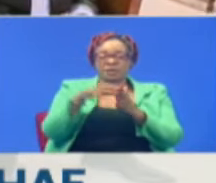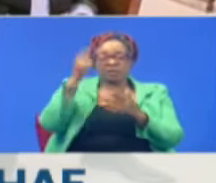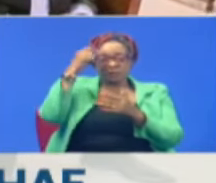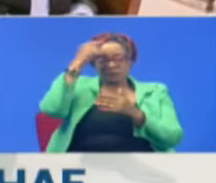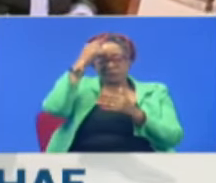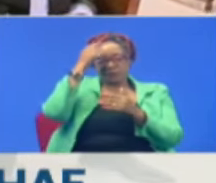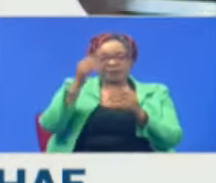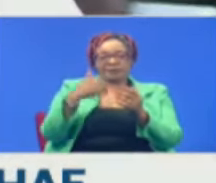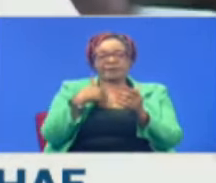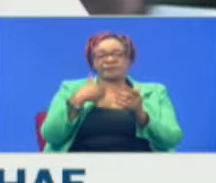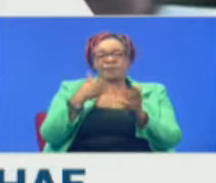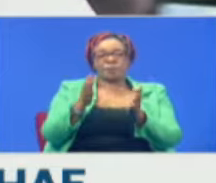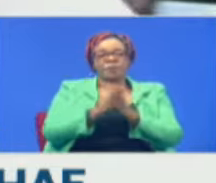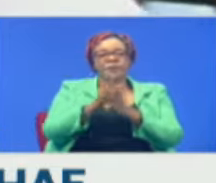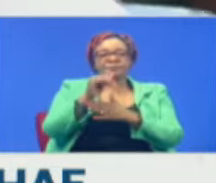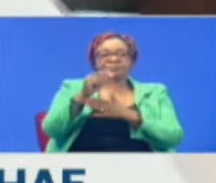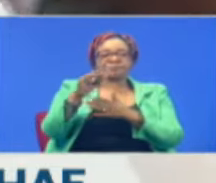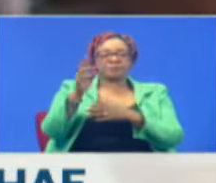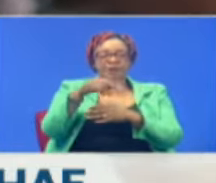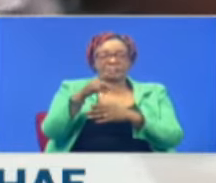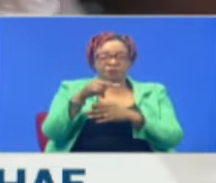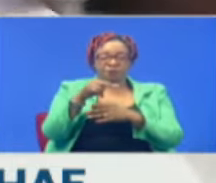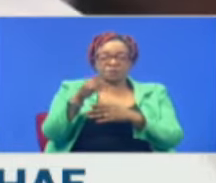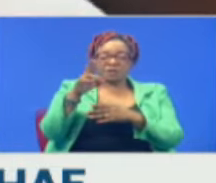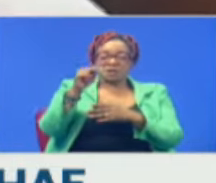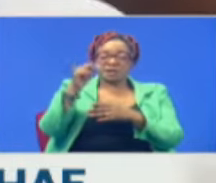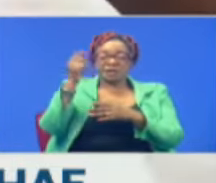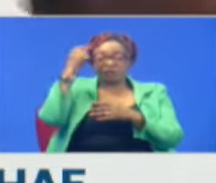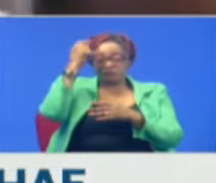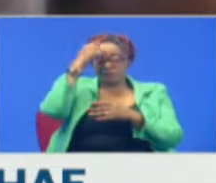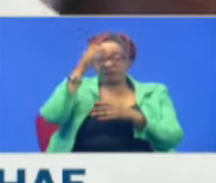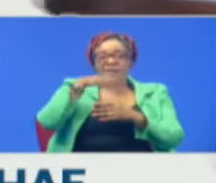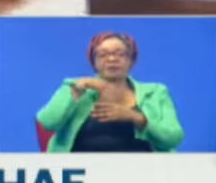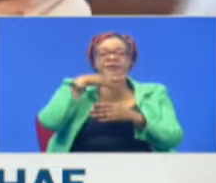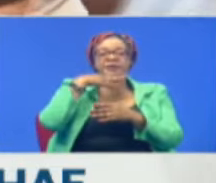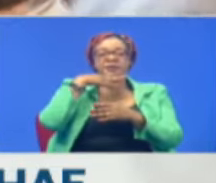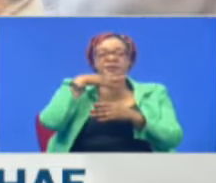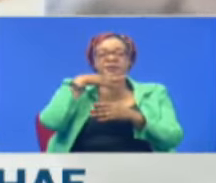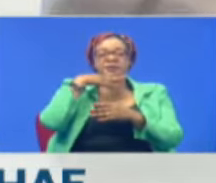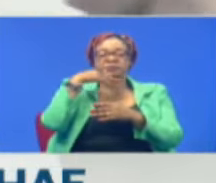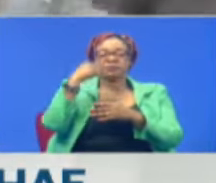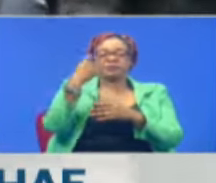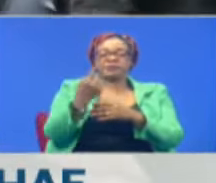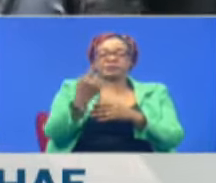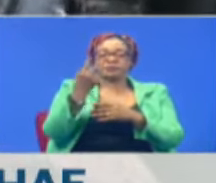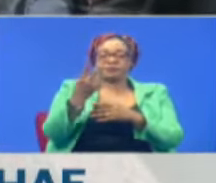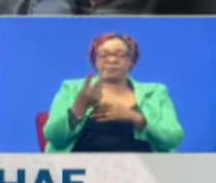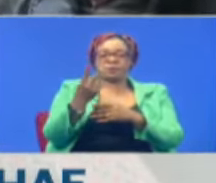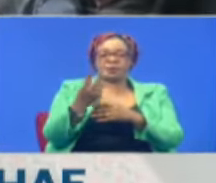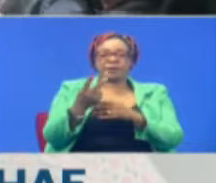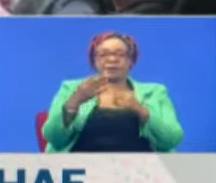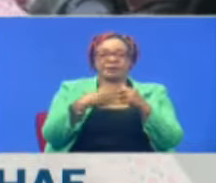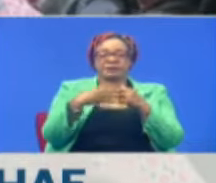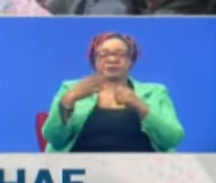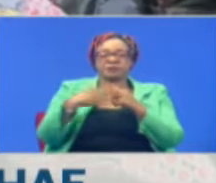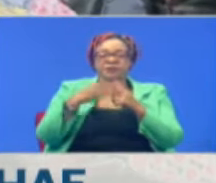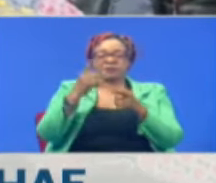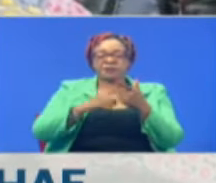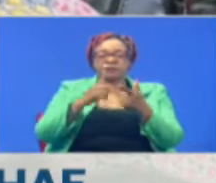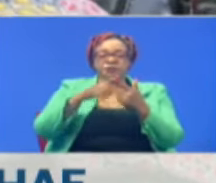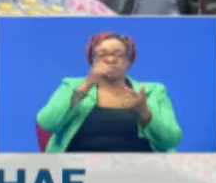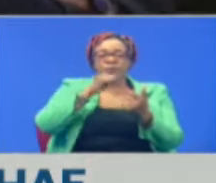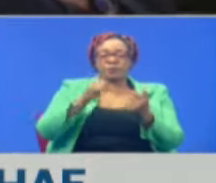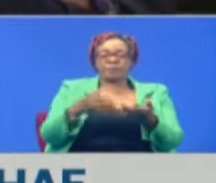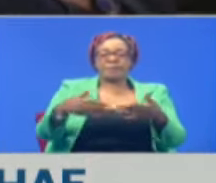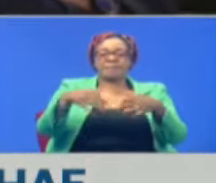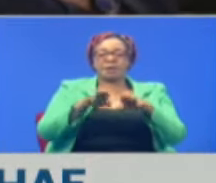his no-nonsense attitude. Nyachai died on the 1st of February, aged 89, and will be buried on Monday at